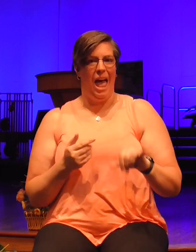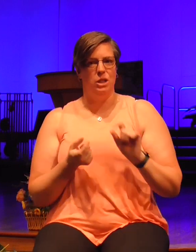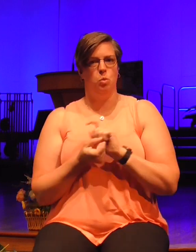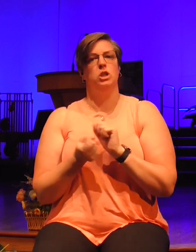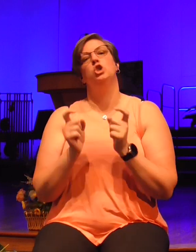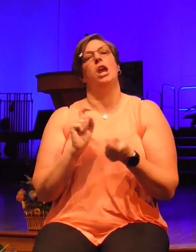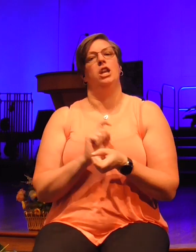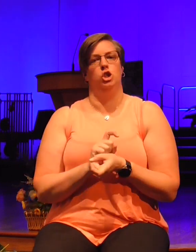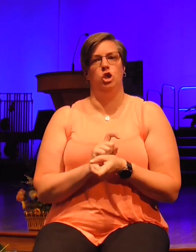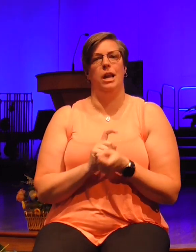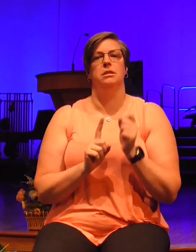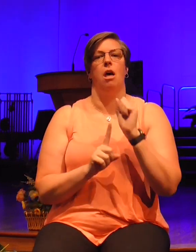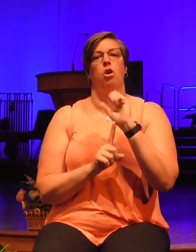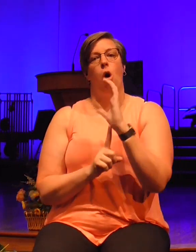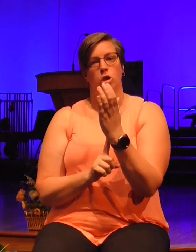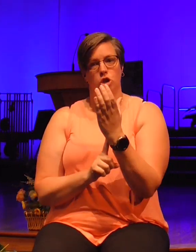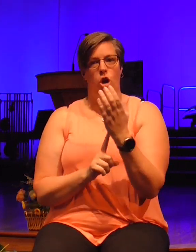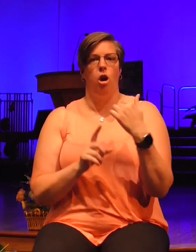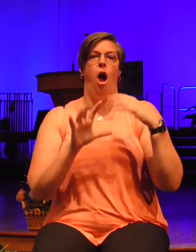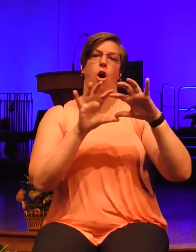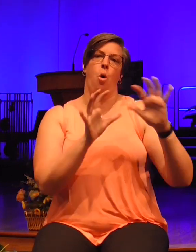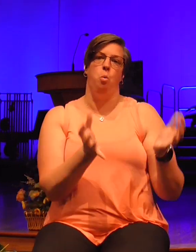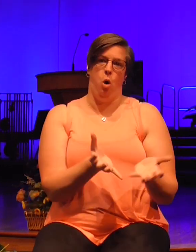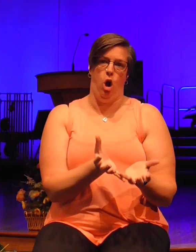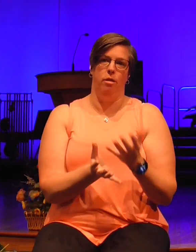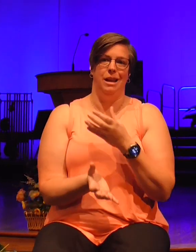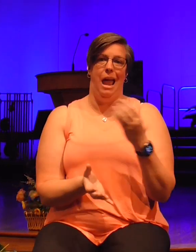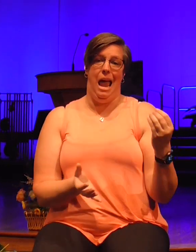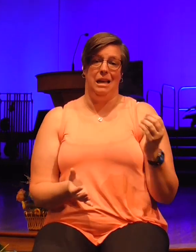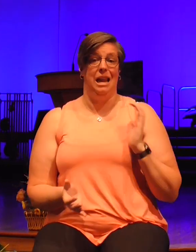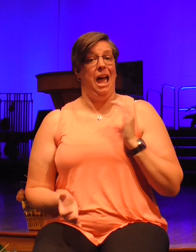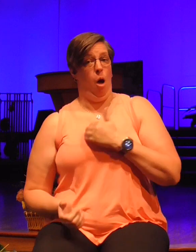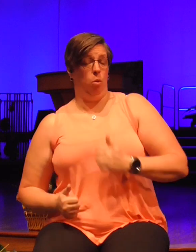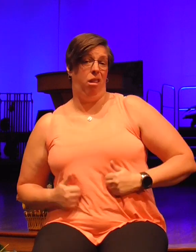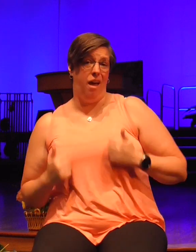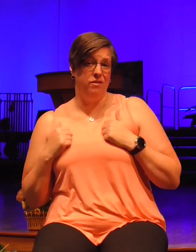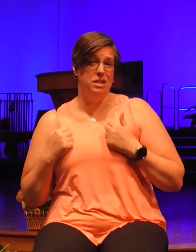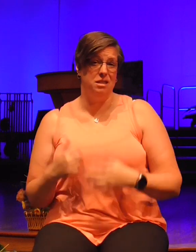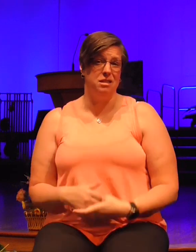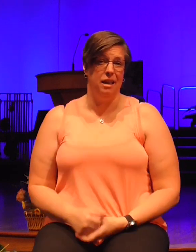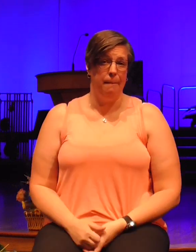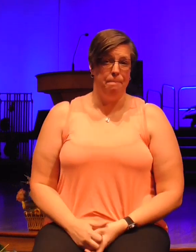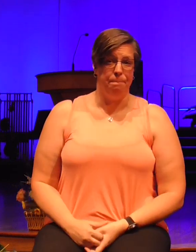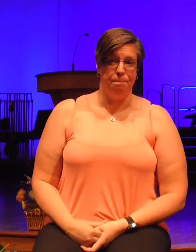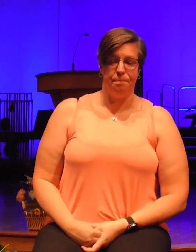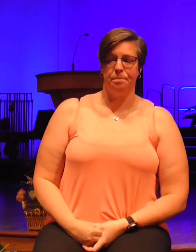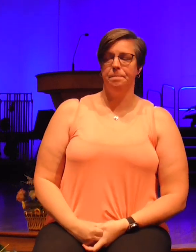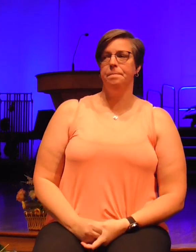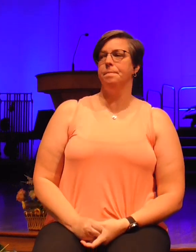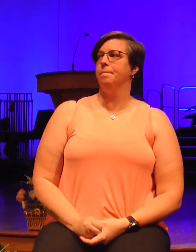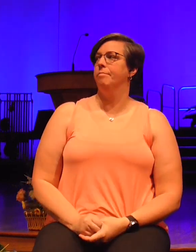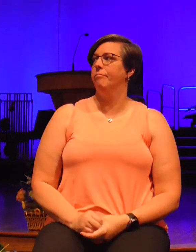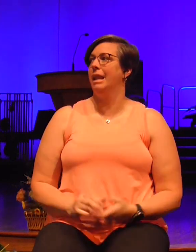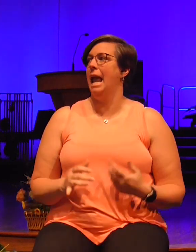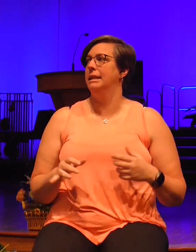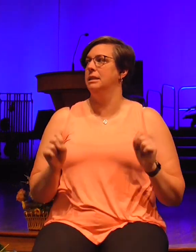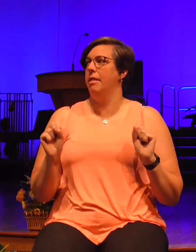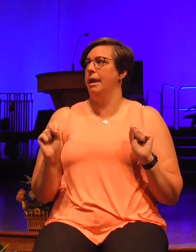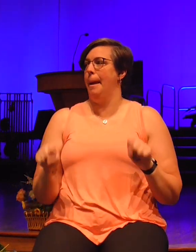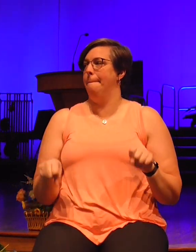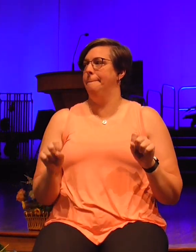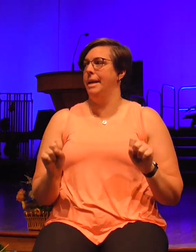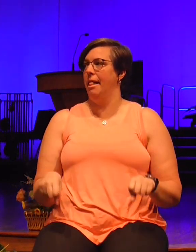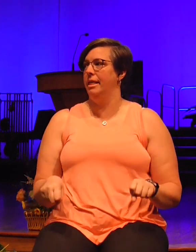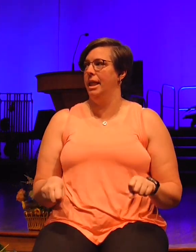changes our culture, our world, and our lives. It's the ability to let why